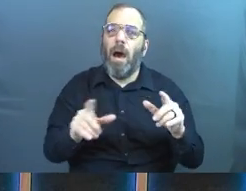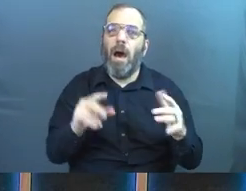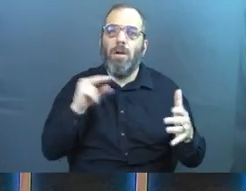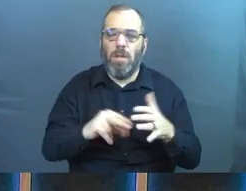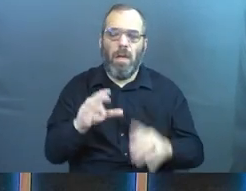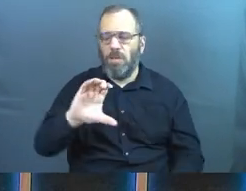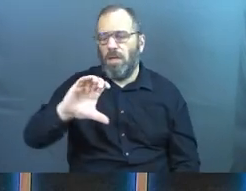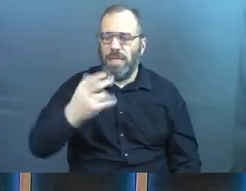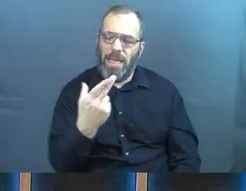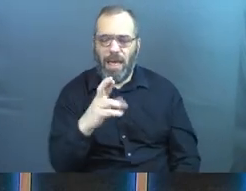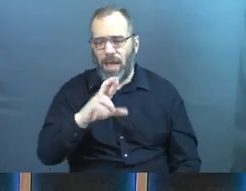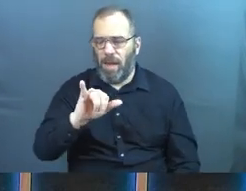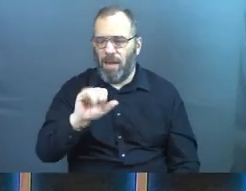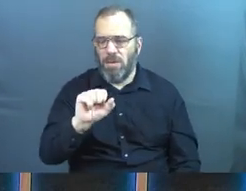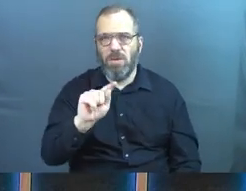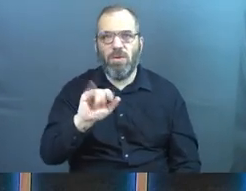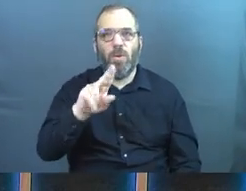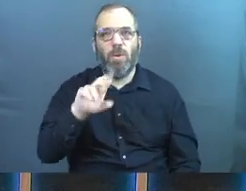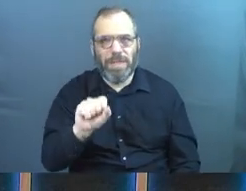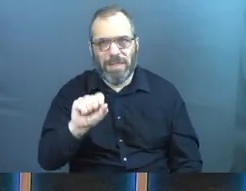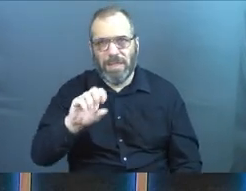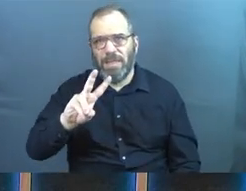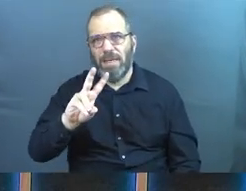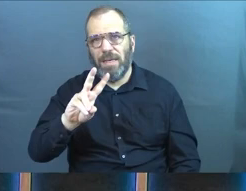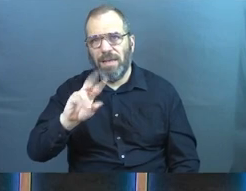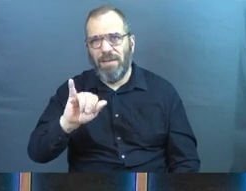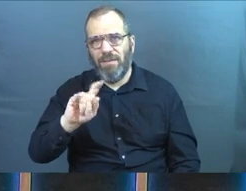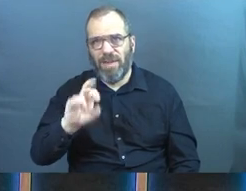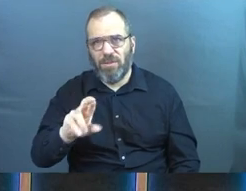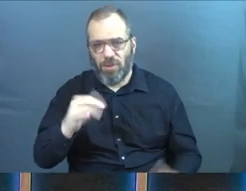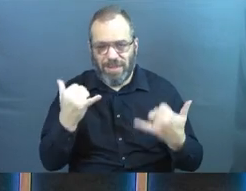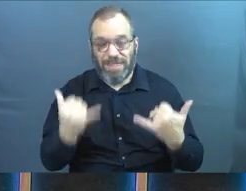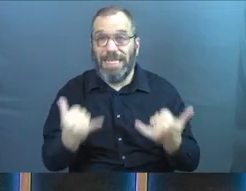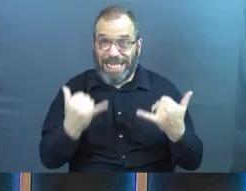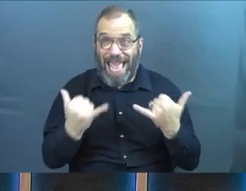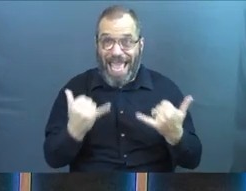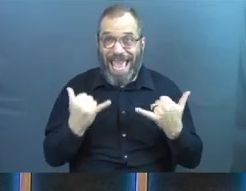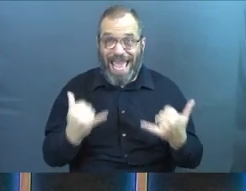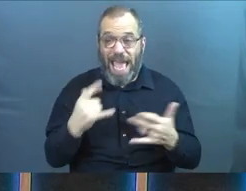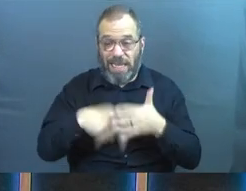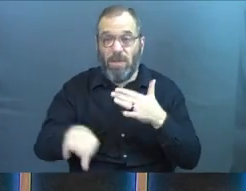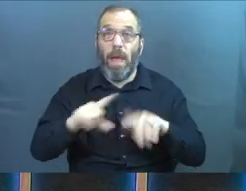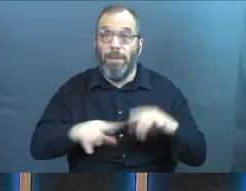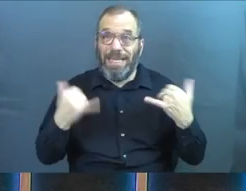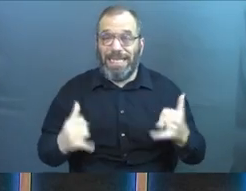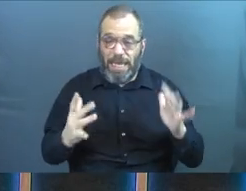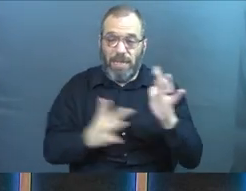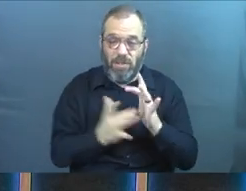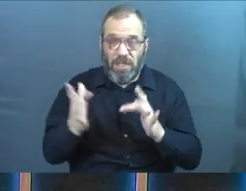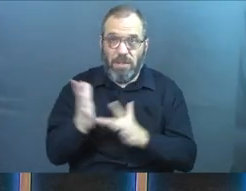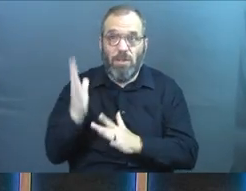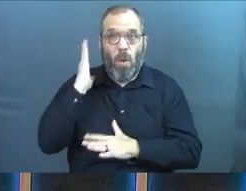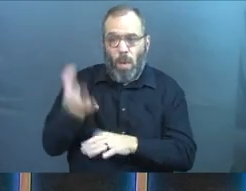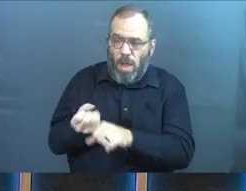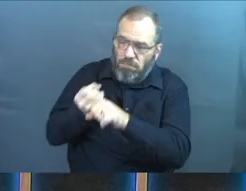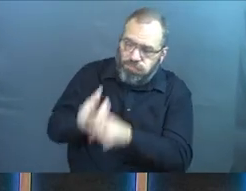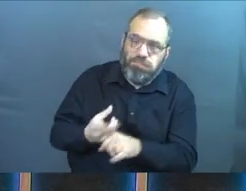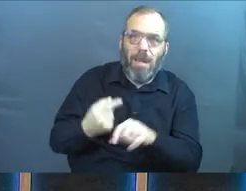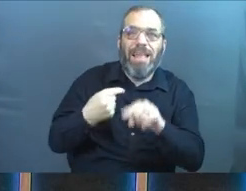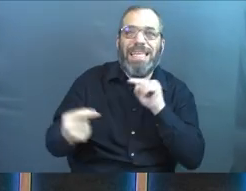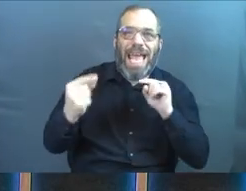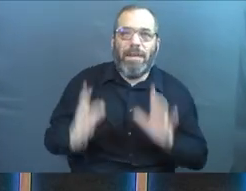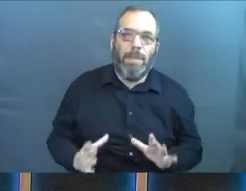going to look at Christus Victor today and next week. So today, specifically, Jesus is going to defeat the